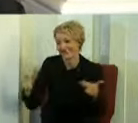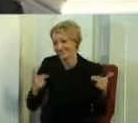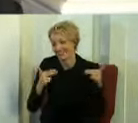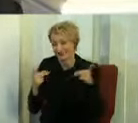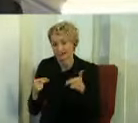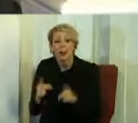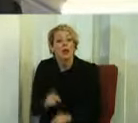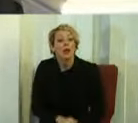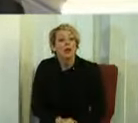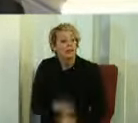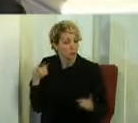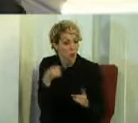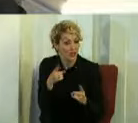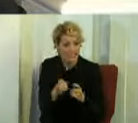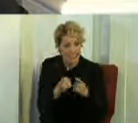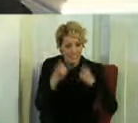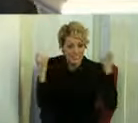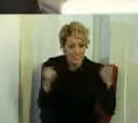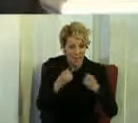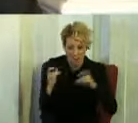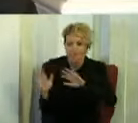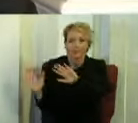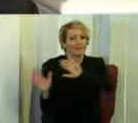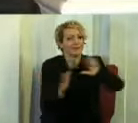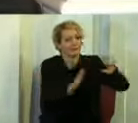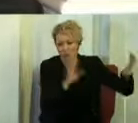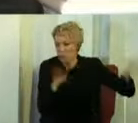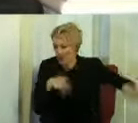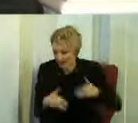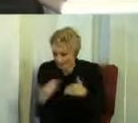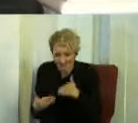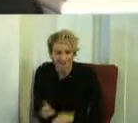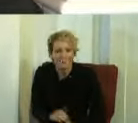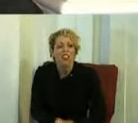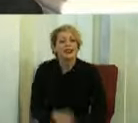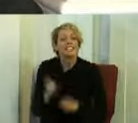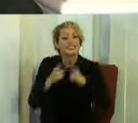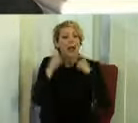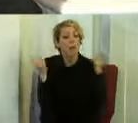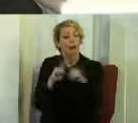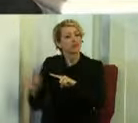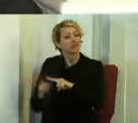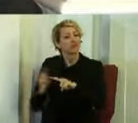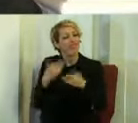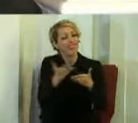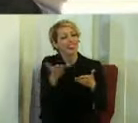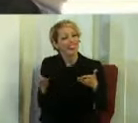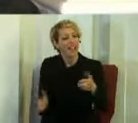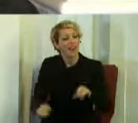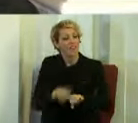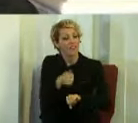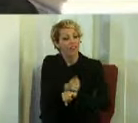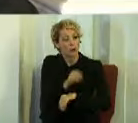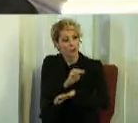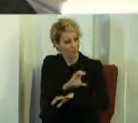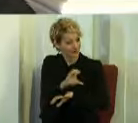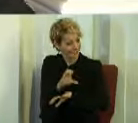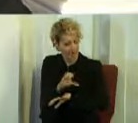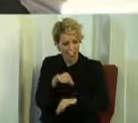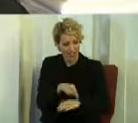We've been celebrating many things. Quickly moving on. We've been celebrating many things here at Founders MCC during this